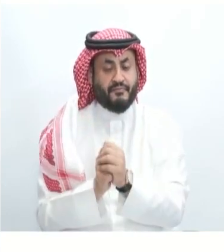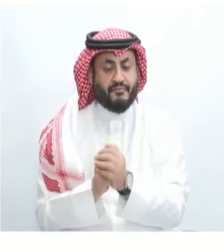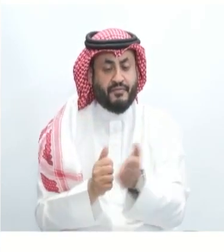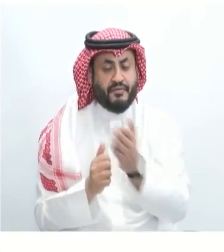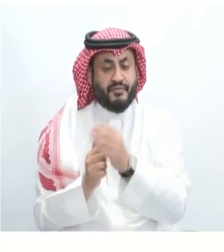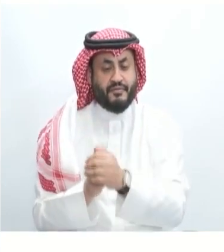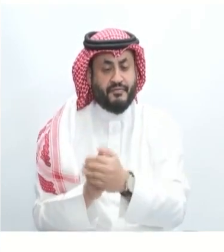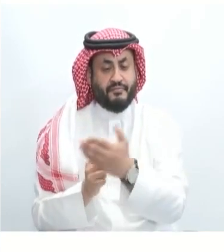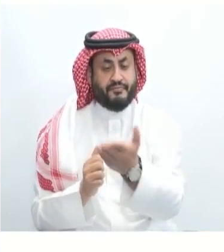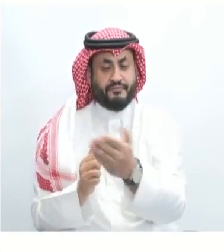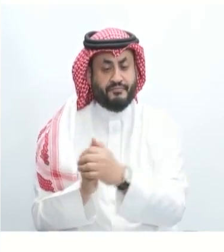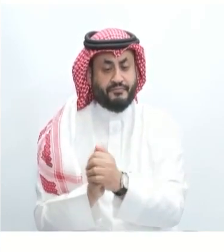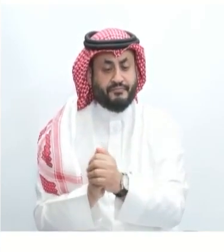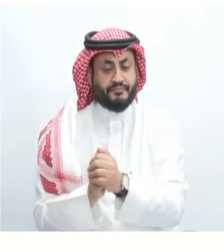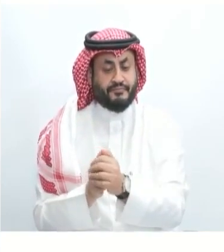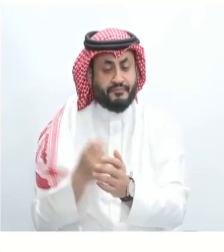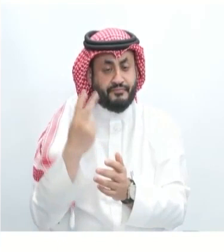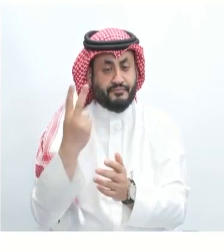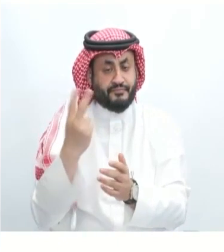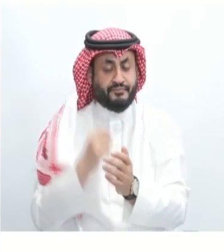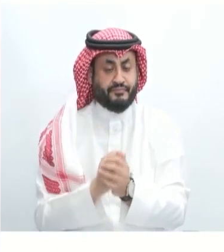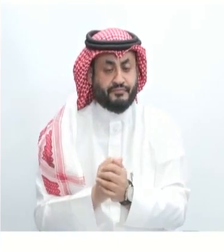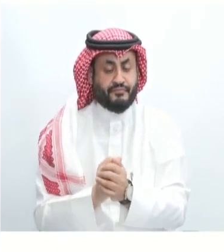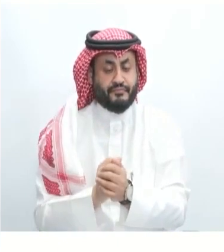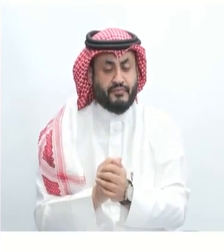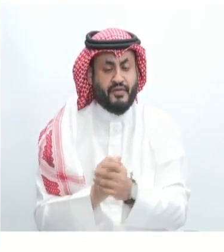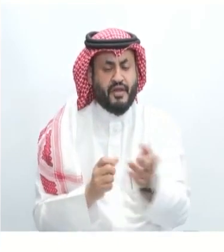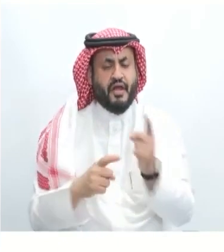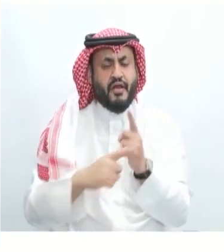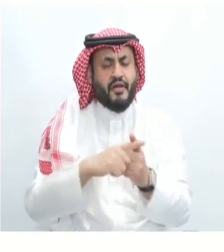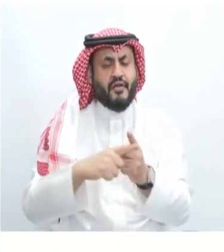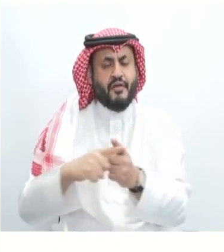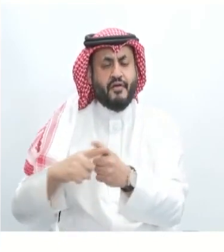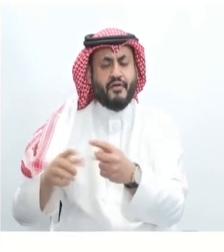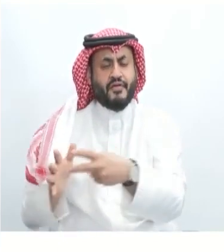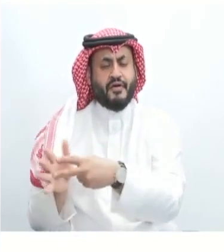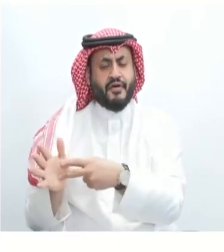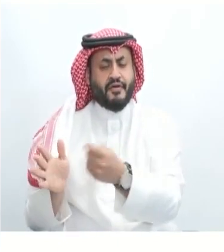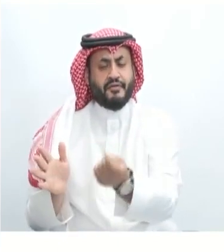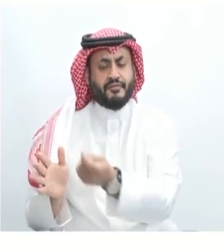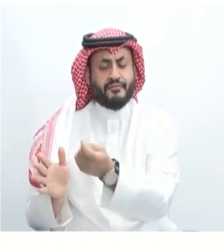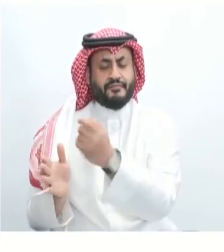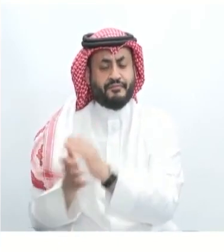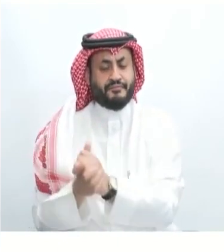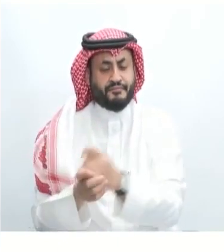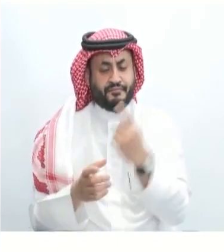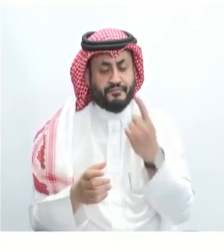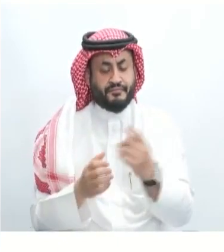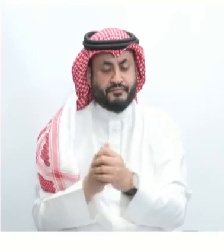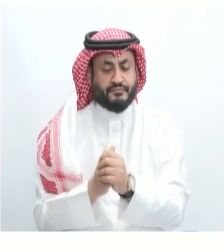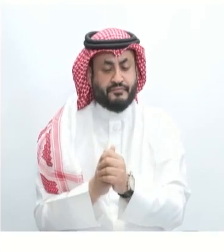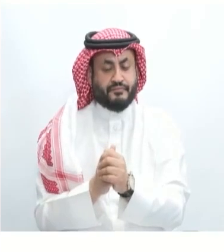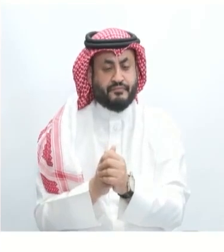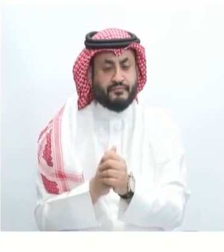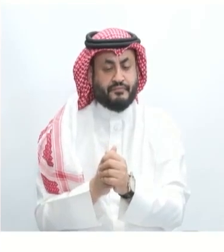And finally, here we have only 2 points. So as you can see here, here we